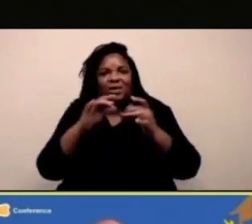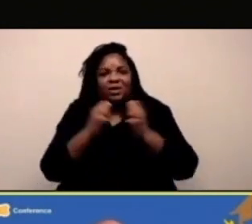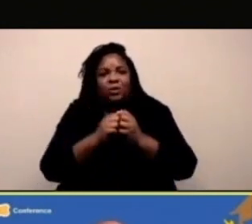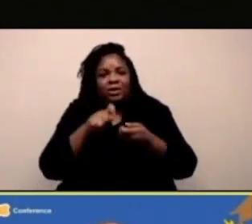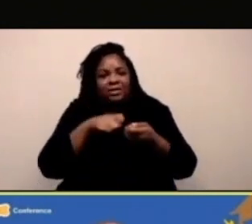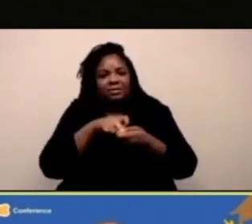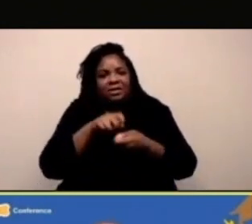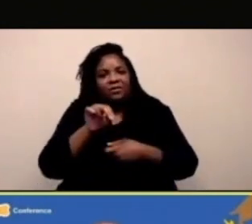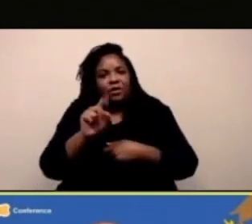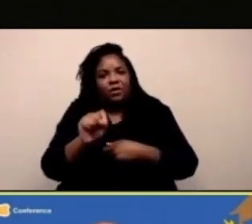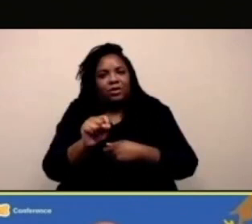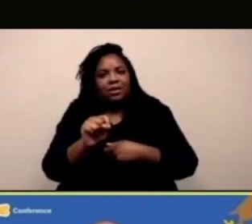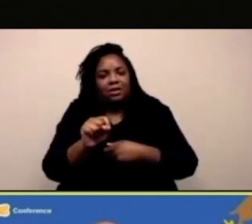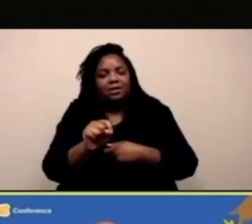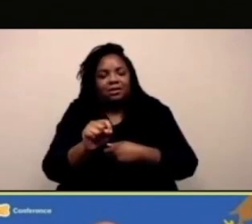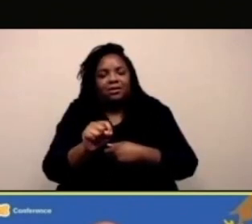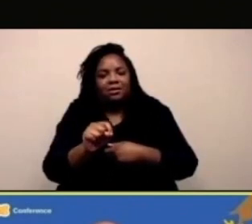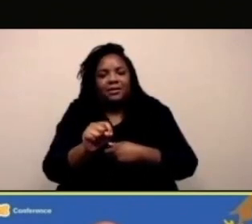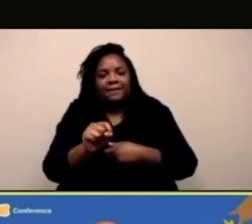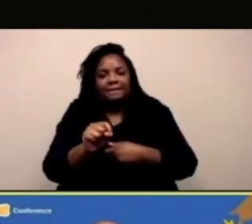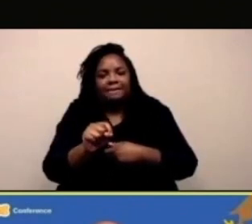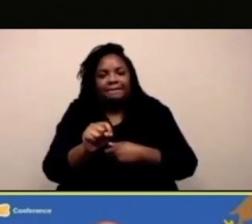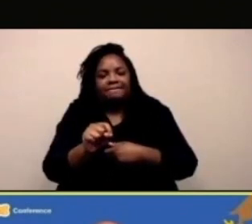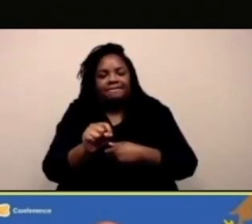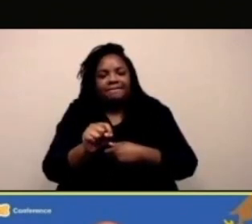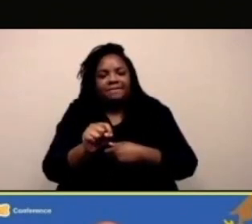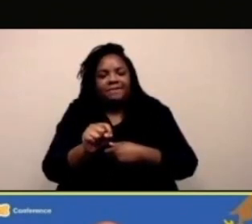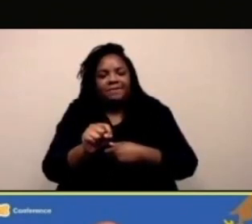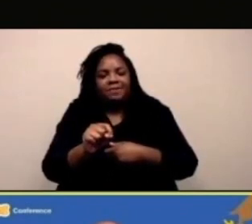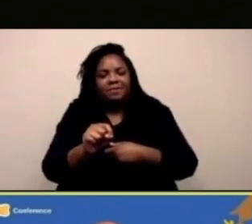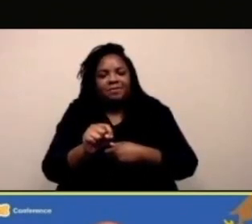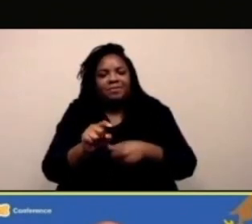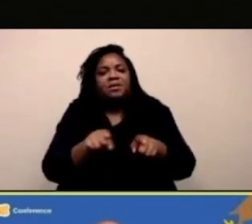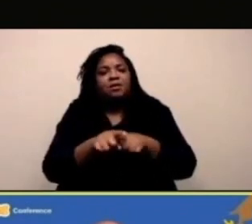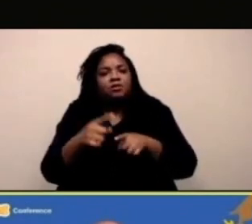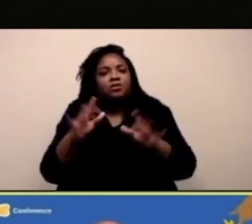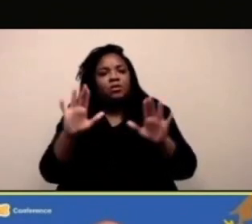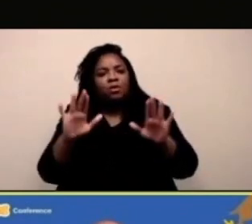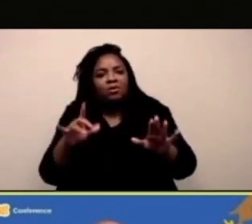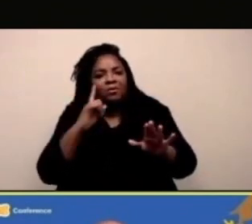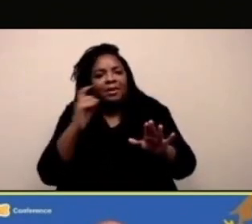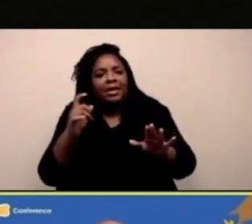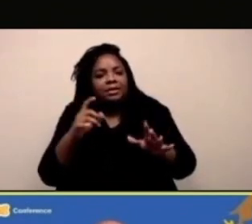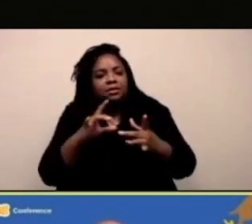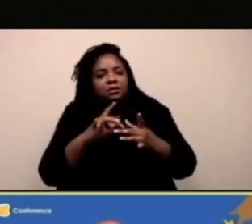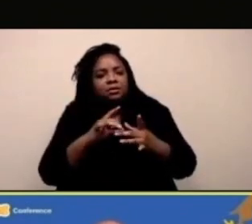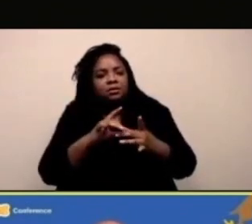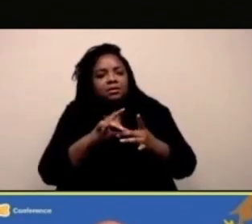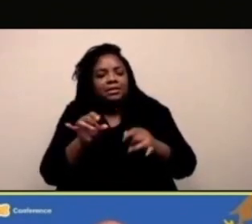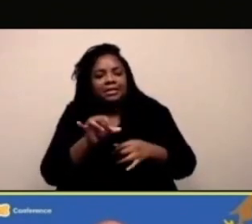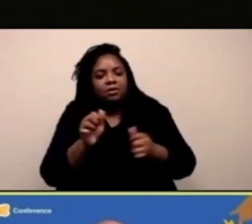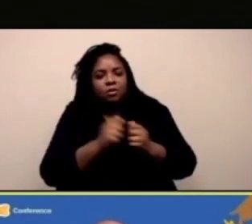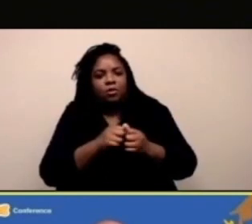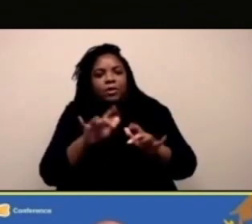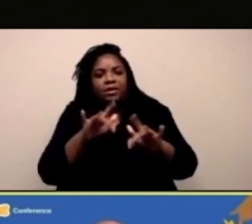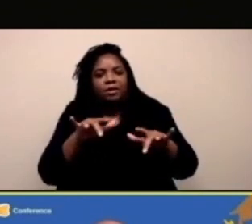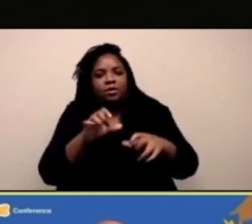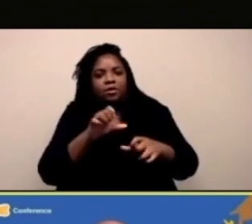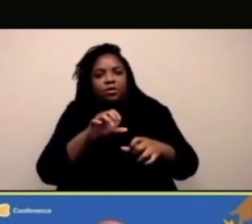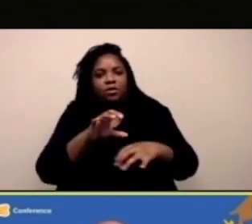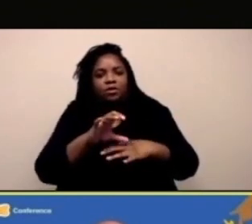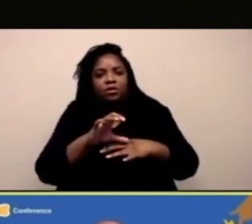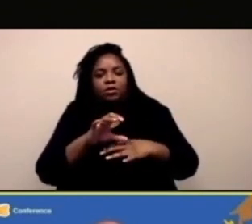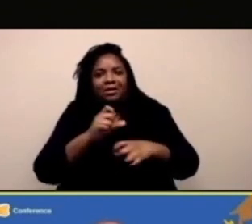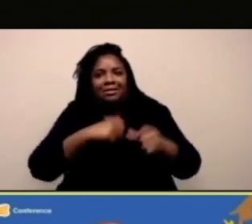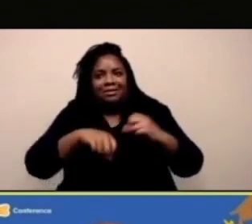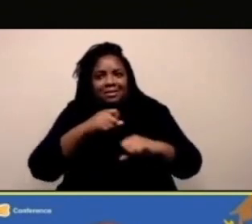unit, and it's also wonderful because similar to computer science, everybody has their own way of doing something or